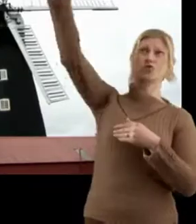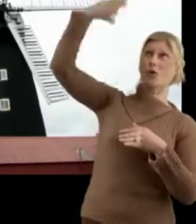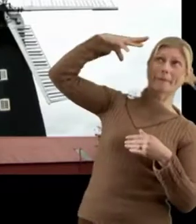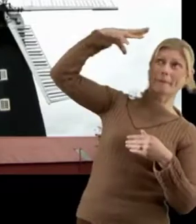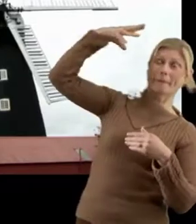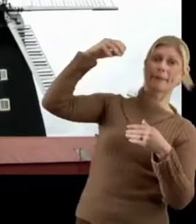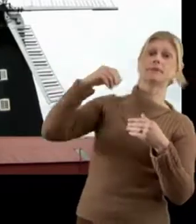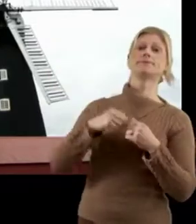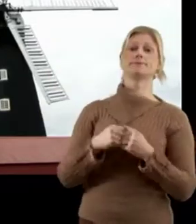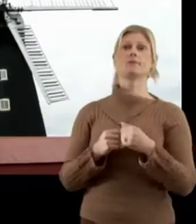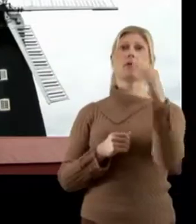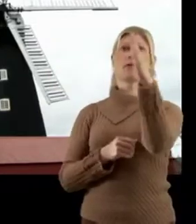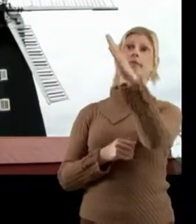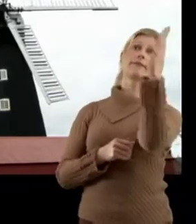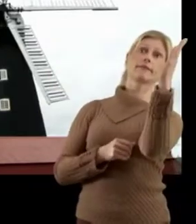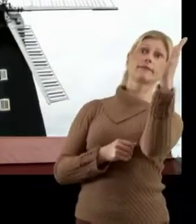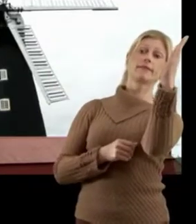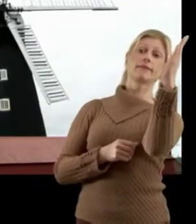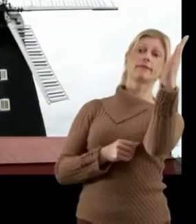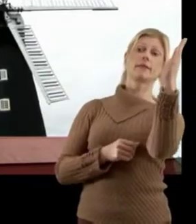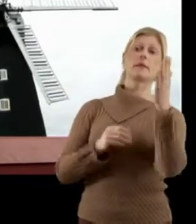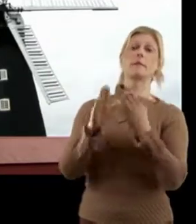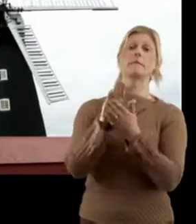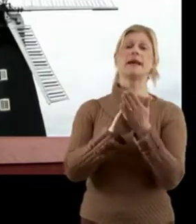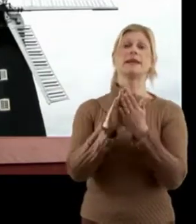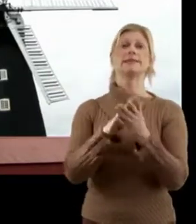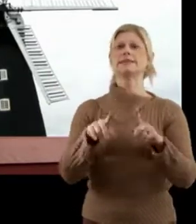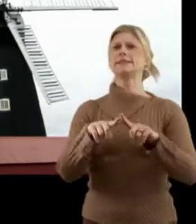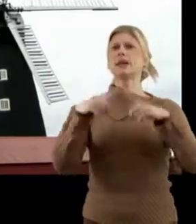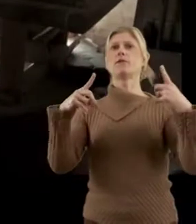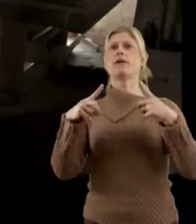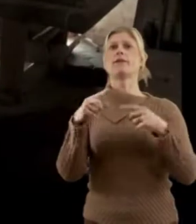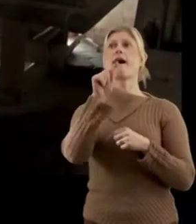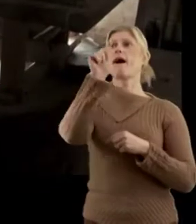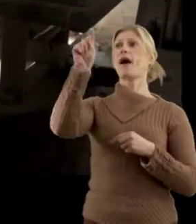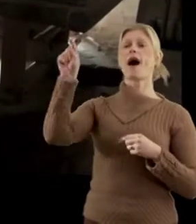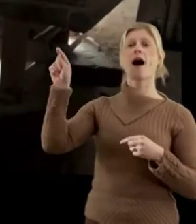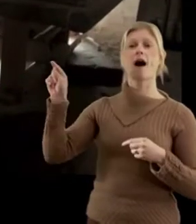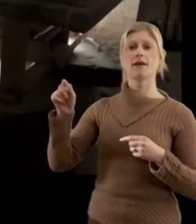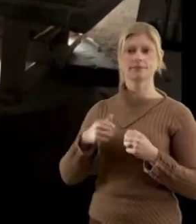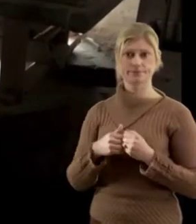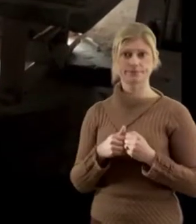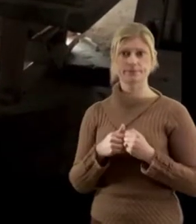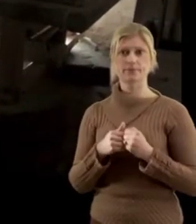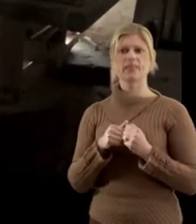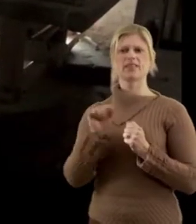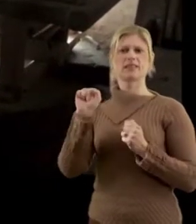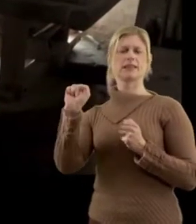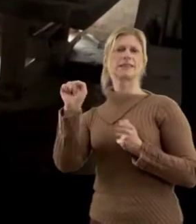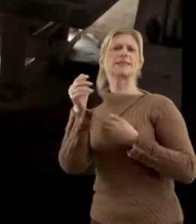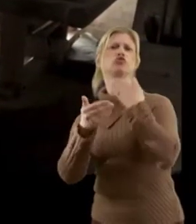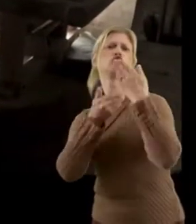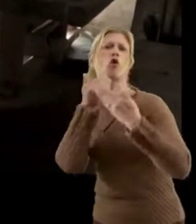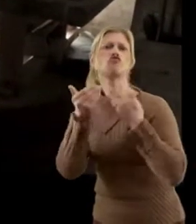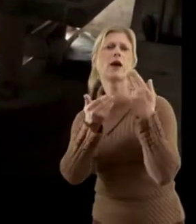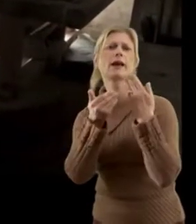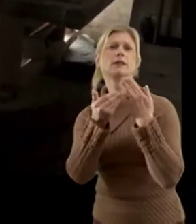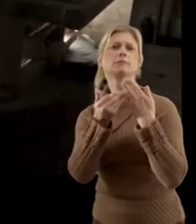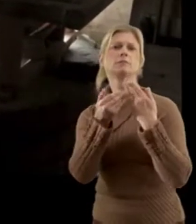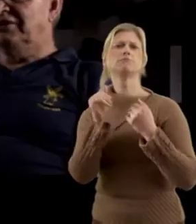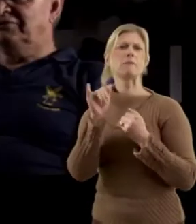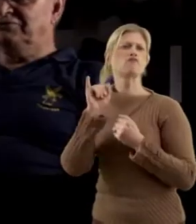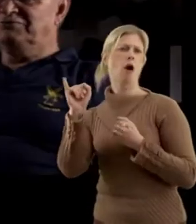Yeah. It is left-handed, which means it rotates a different direction to everybody else's. Now, I've got a theory, I might be wrong, my